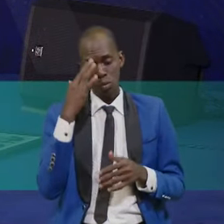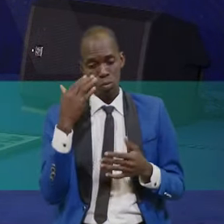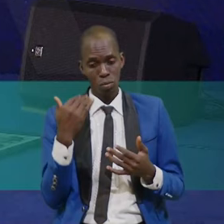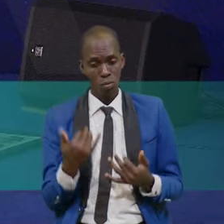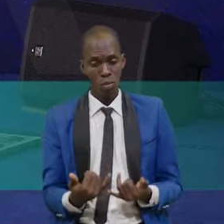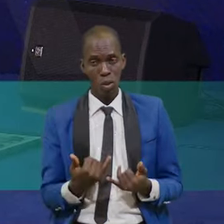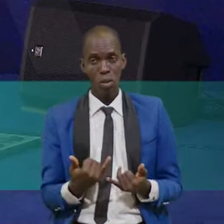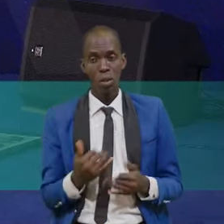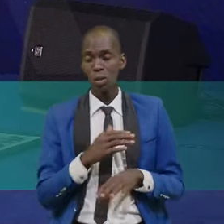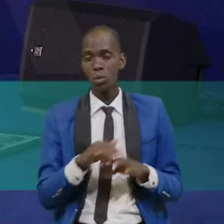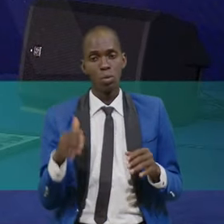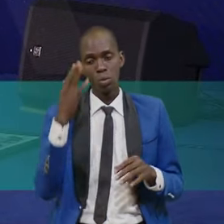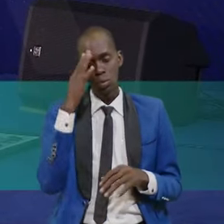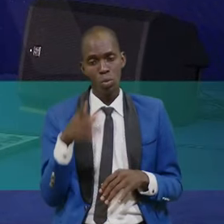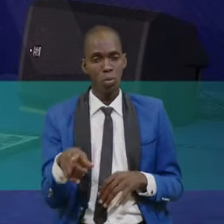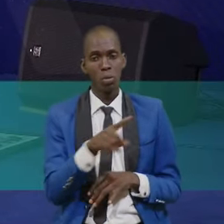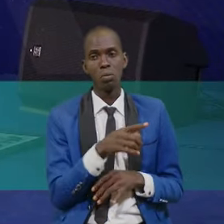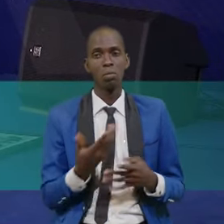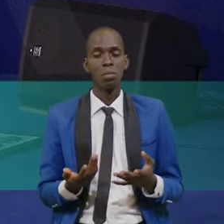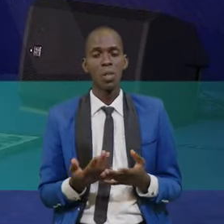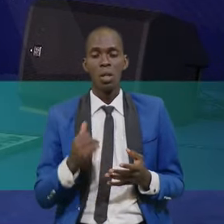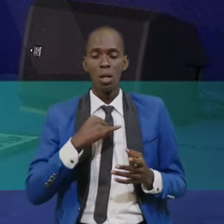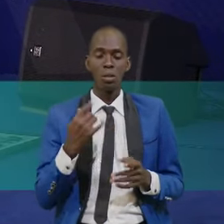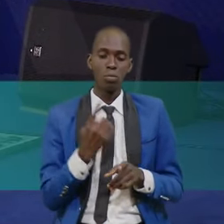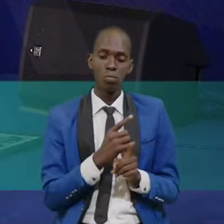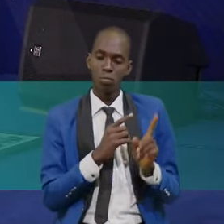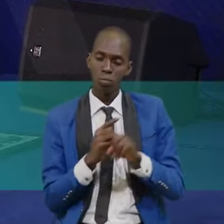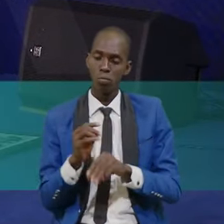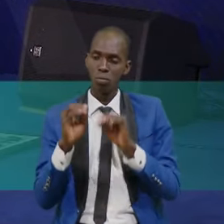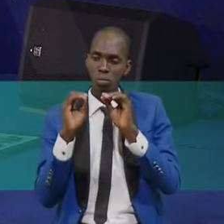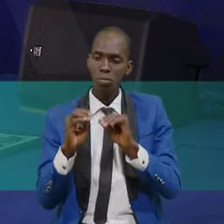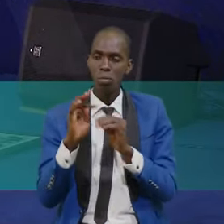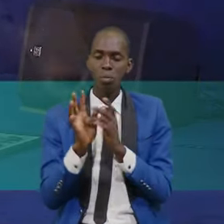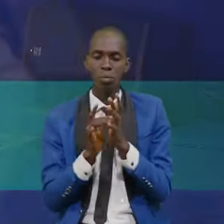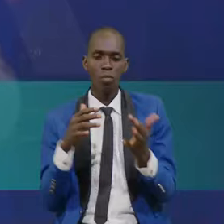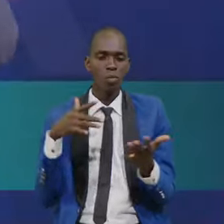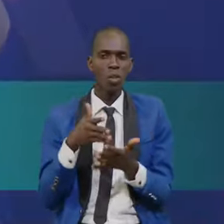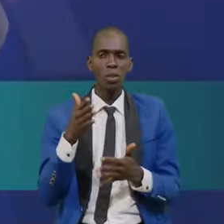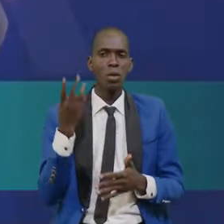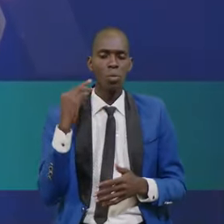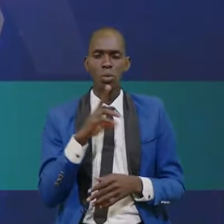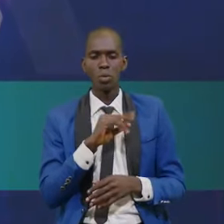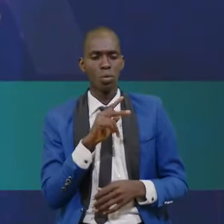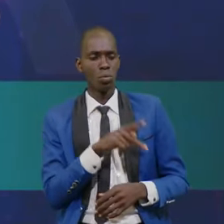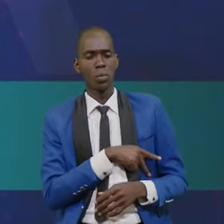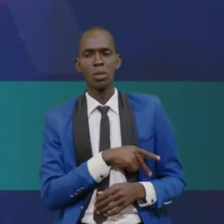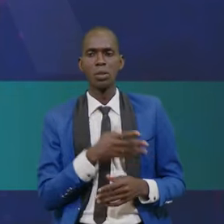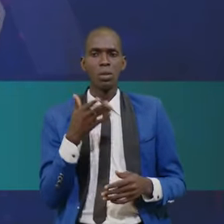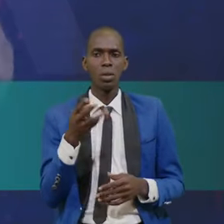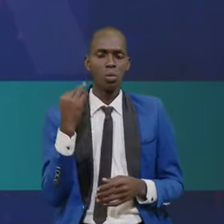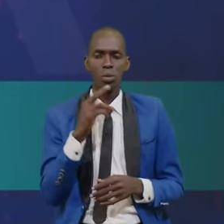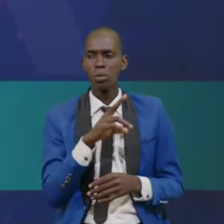I just came and taught the Bible study. There was no personality. There was no individual, man or